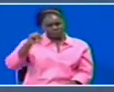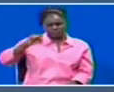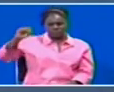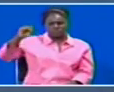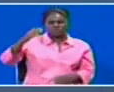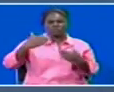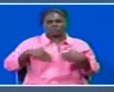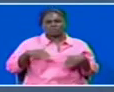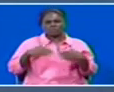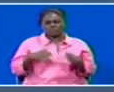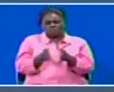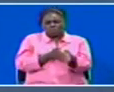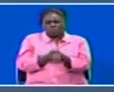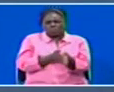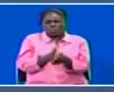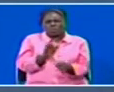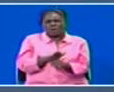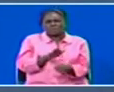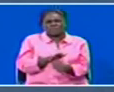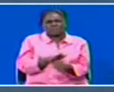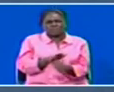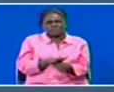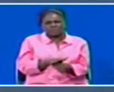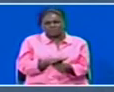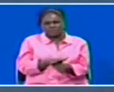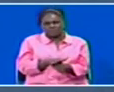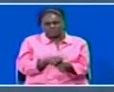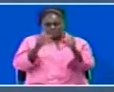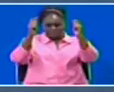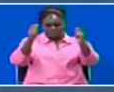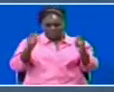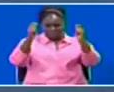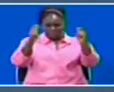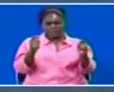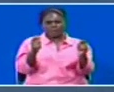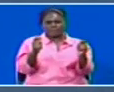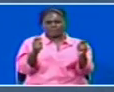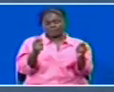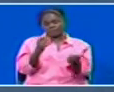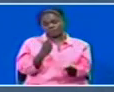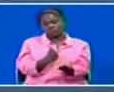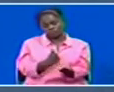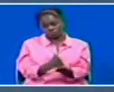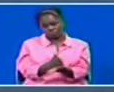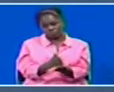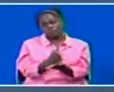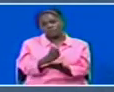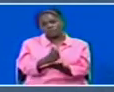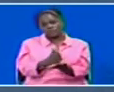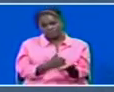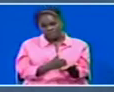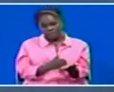politicians have brought a lot of excitement, the excitement of the campaigns into the environment. And it is true that there are some